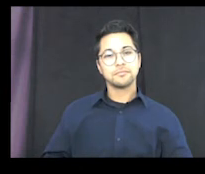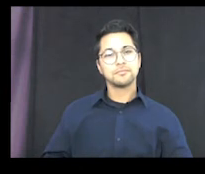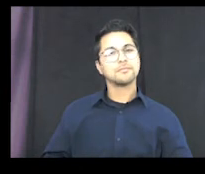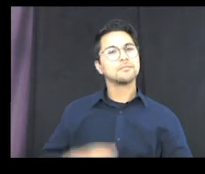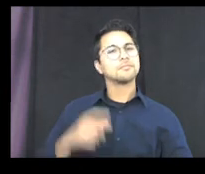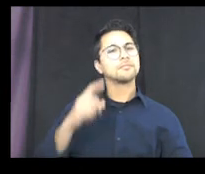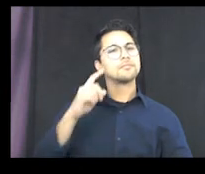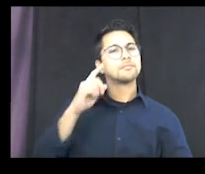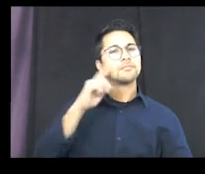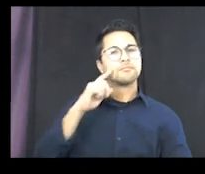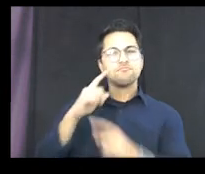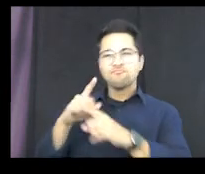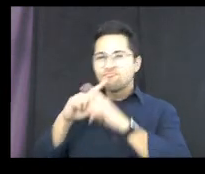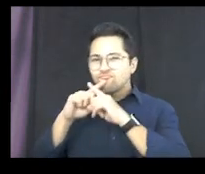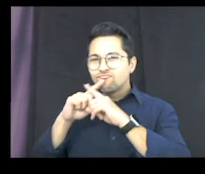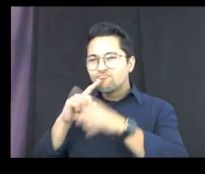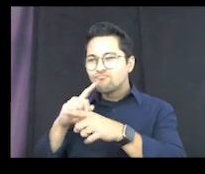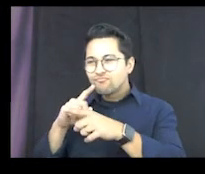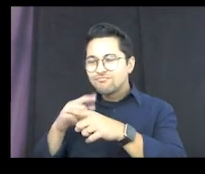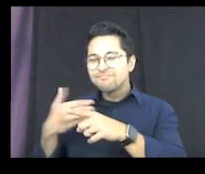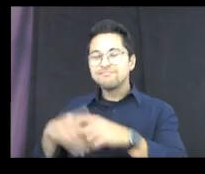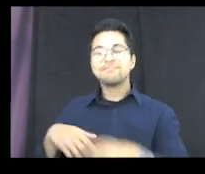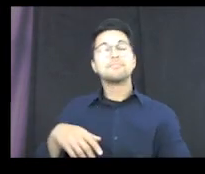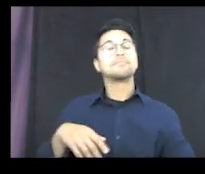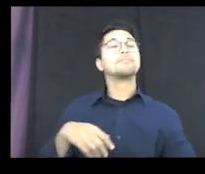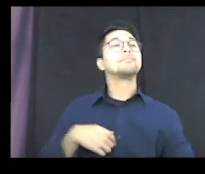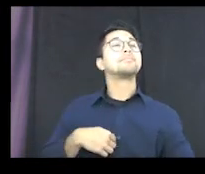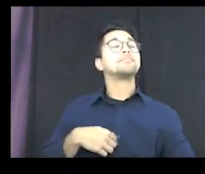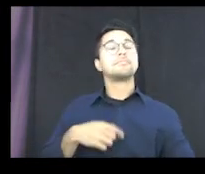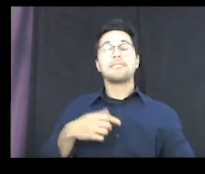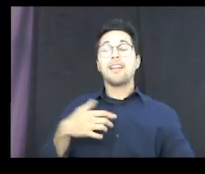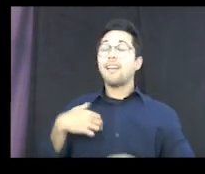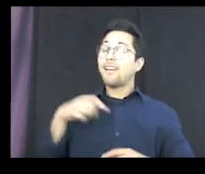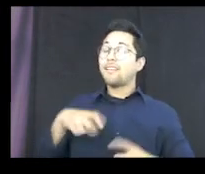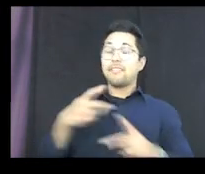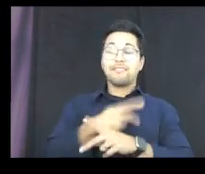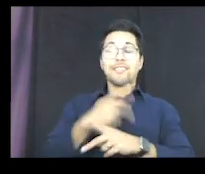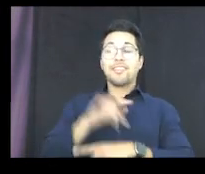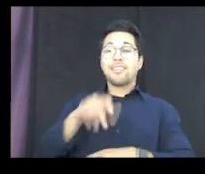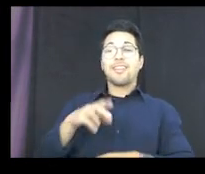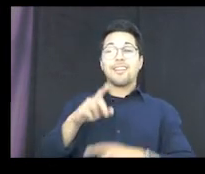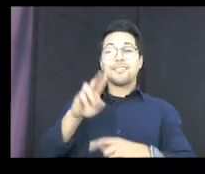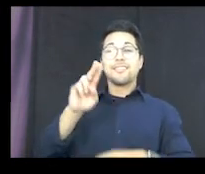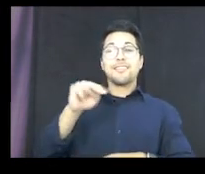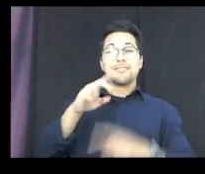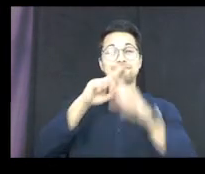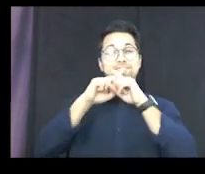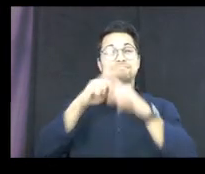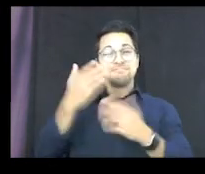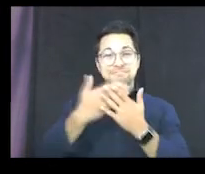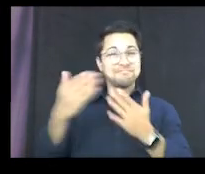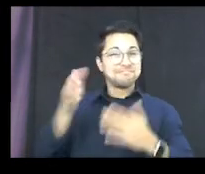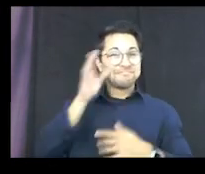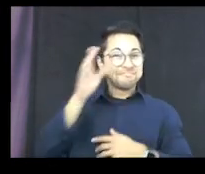I think I'm Afia gonna Marie is going to share. There we go. figure out this unmute thing eventually.